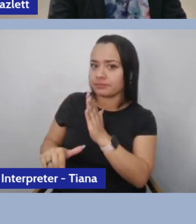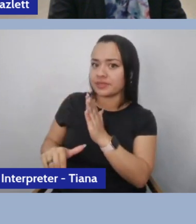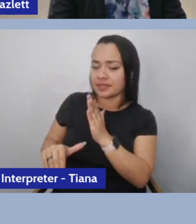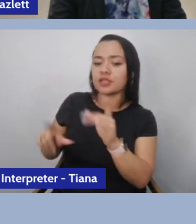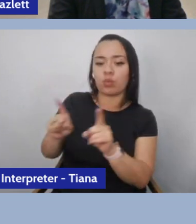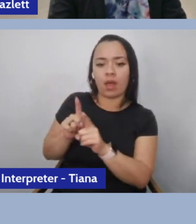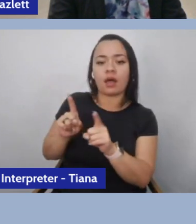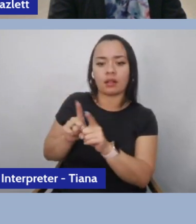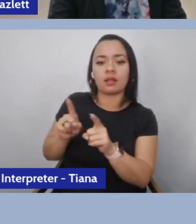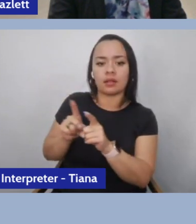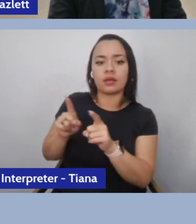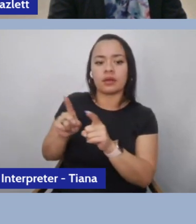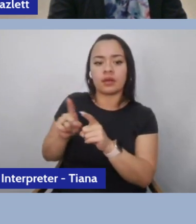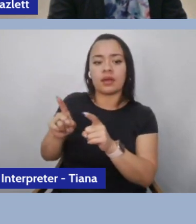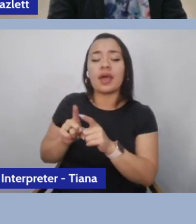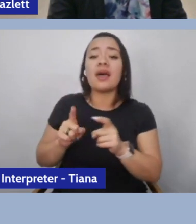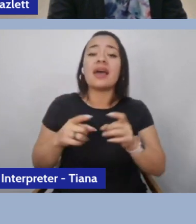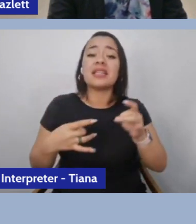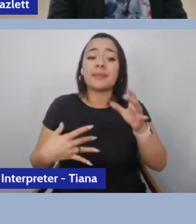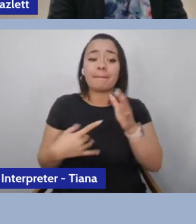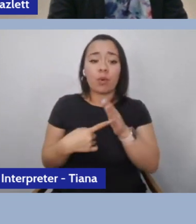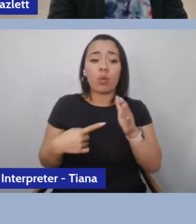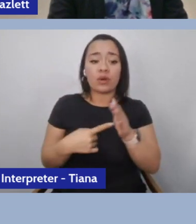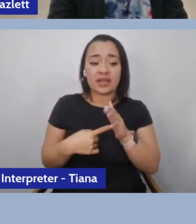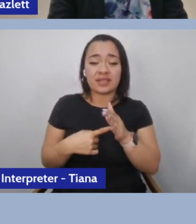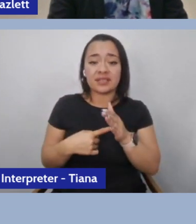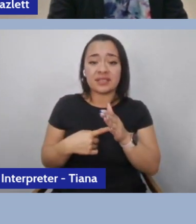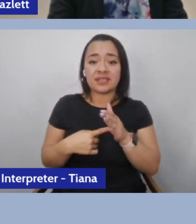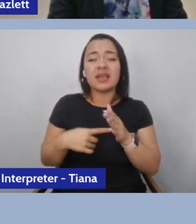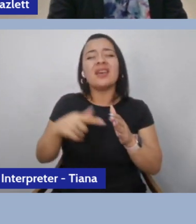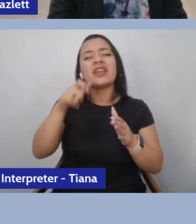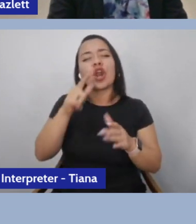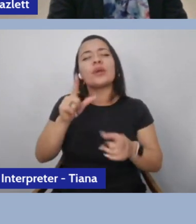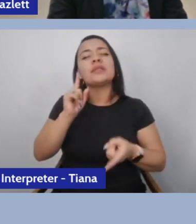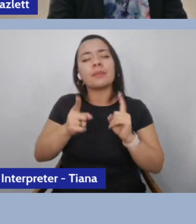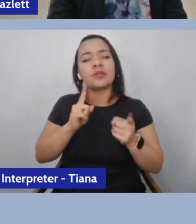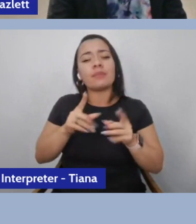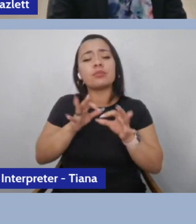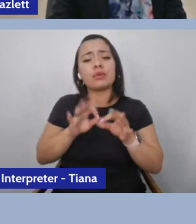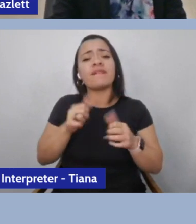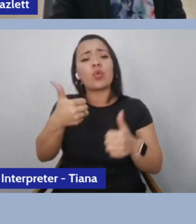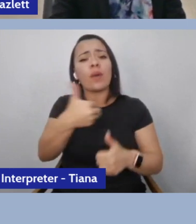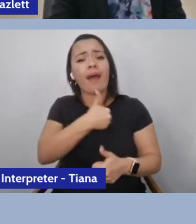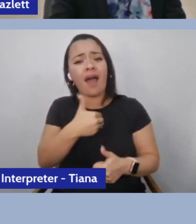important, that the interpreter doesn't, with good intentions, do the wrong thing.